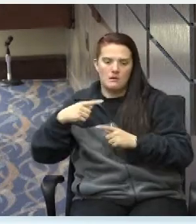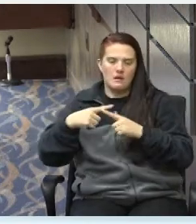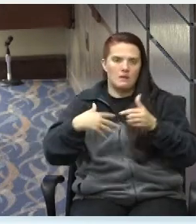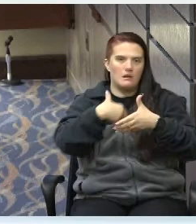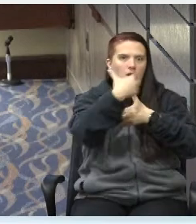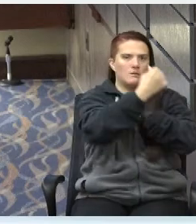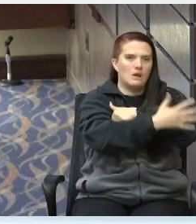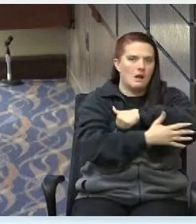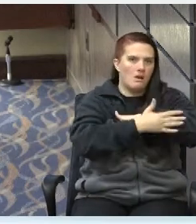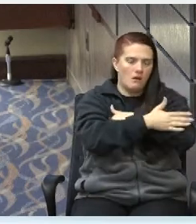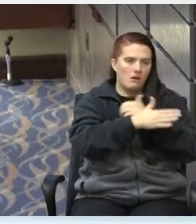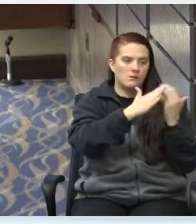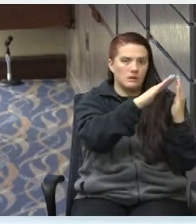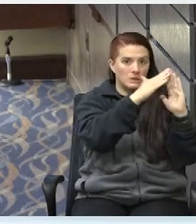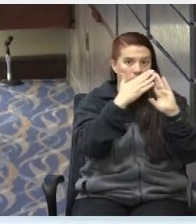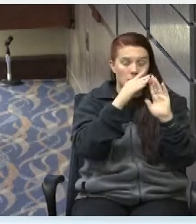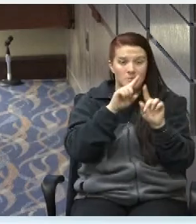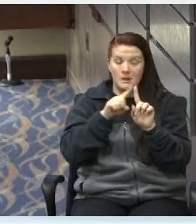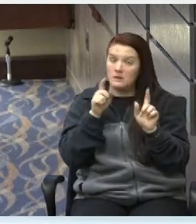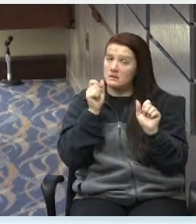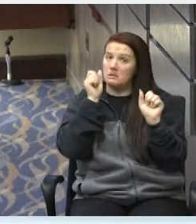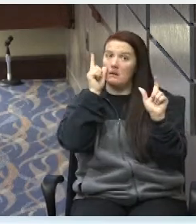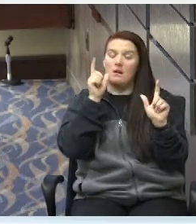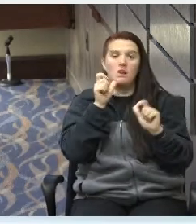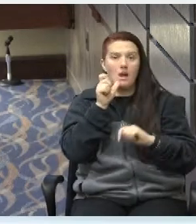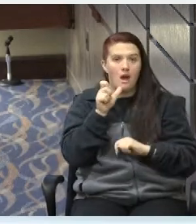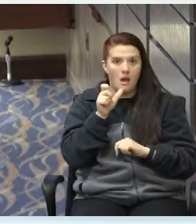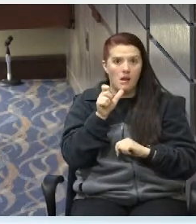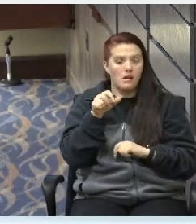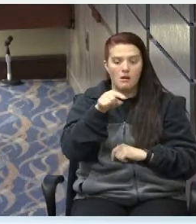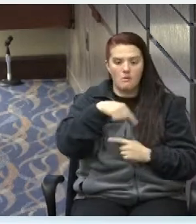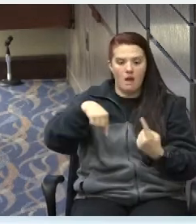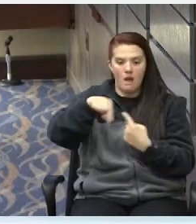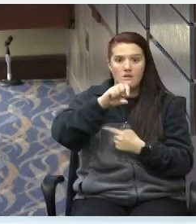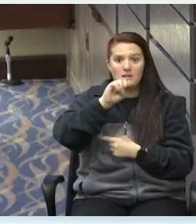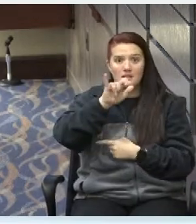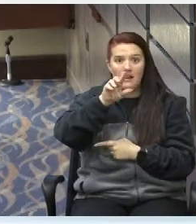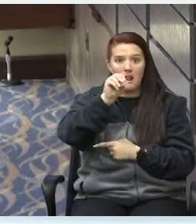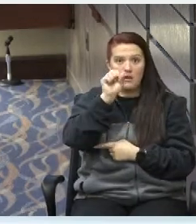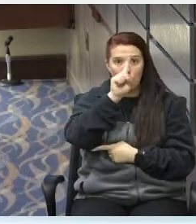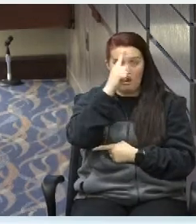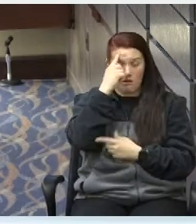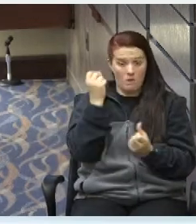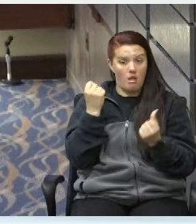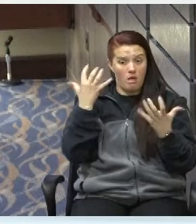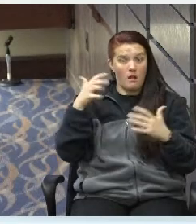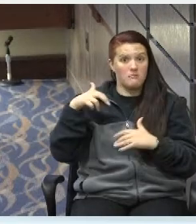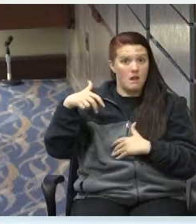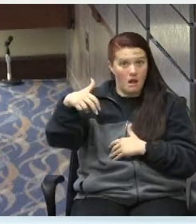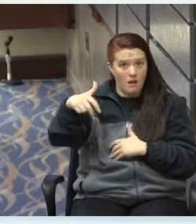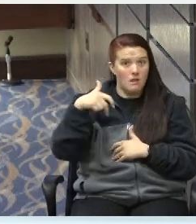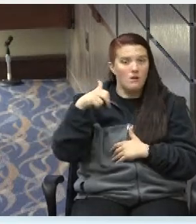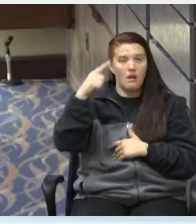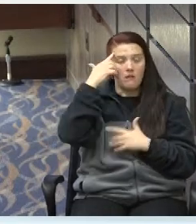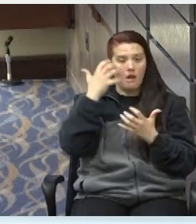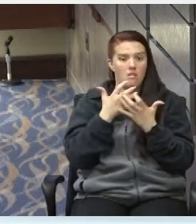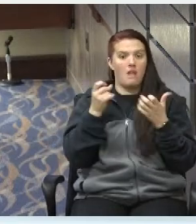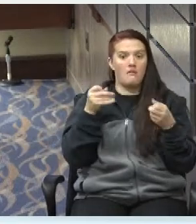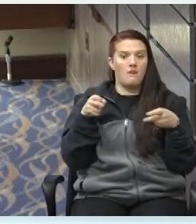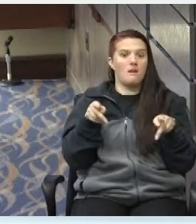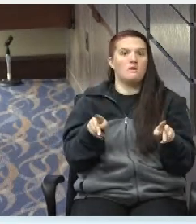and surprisingly, not around the silos area where you would think there's an awful lot of pedestrians and a lot of opportunity